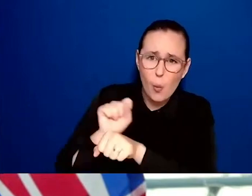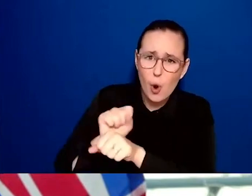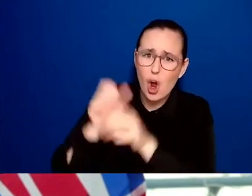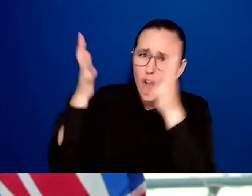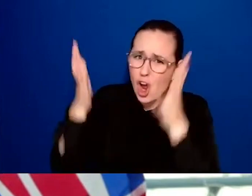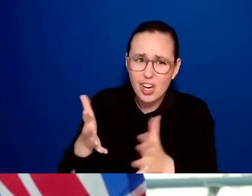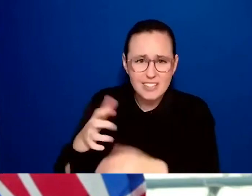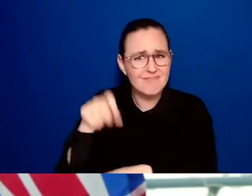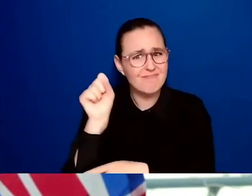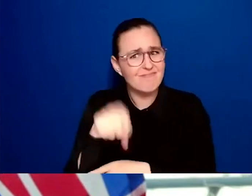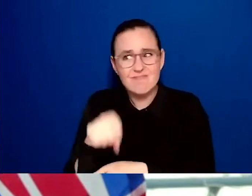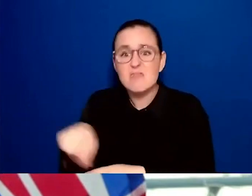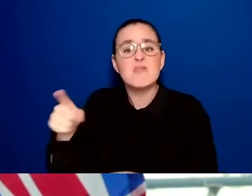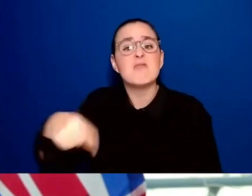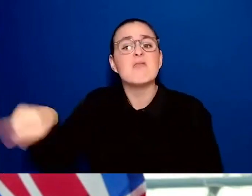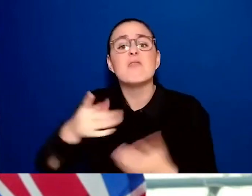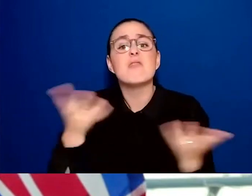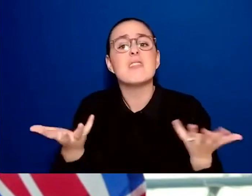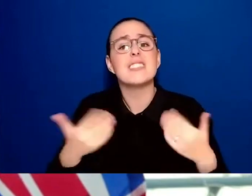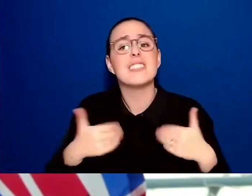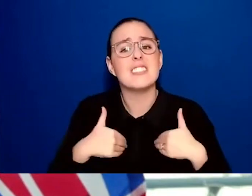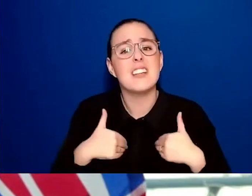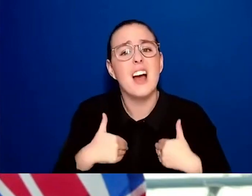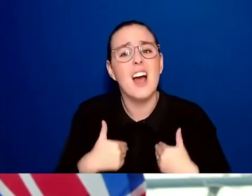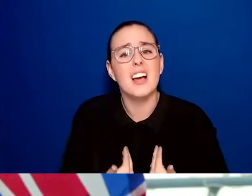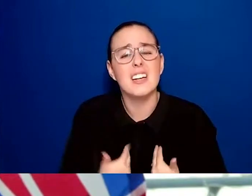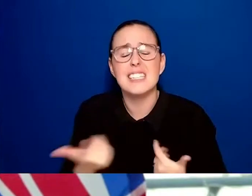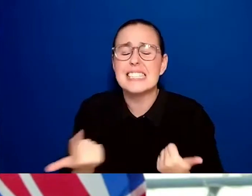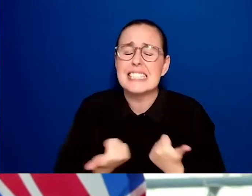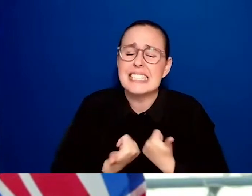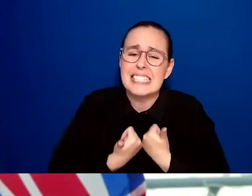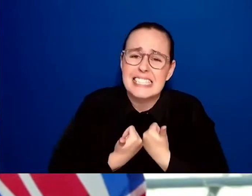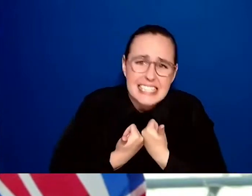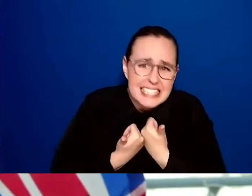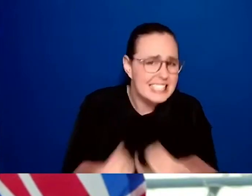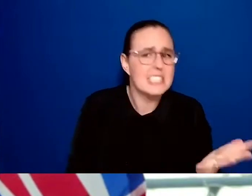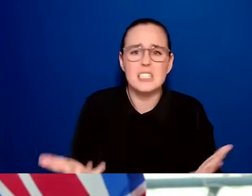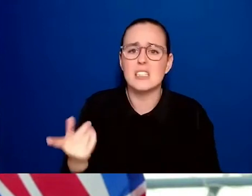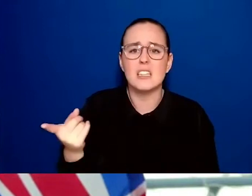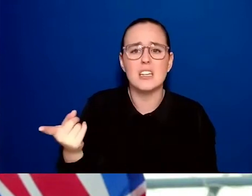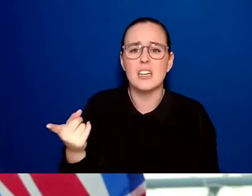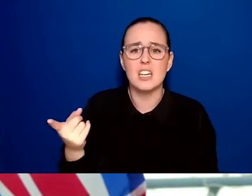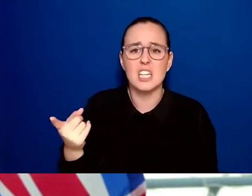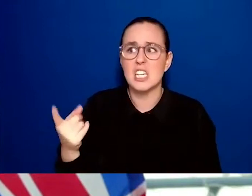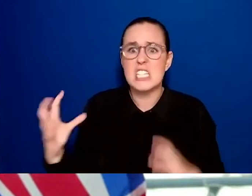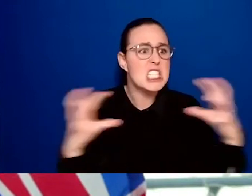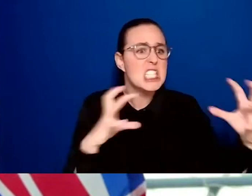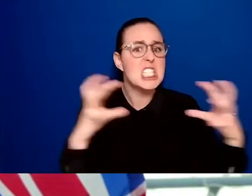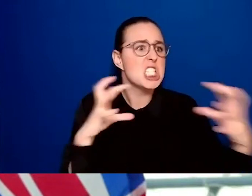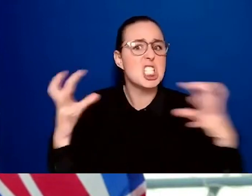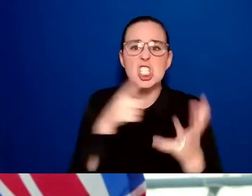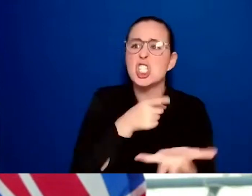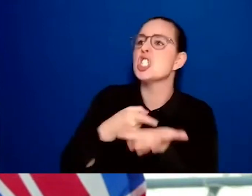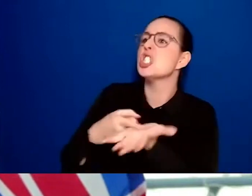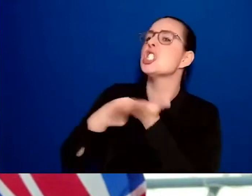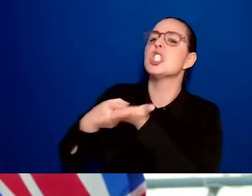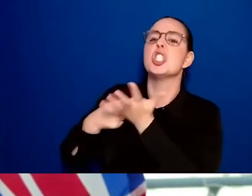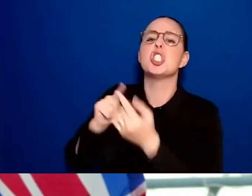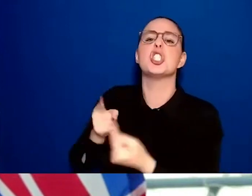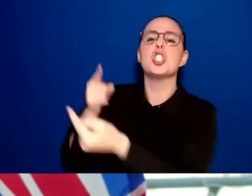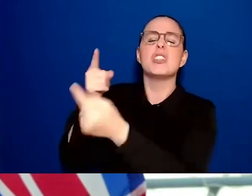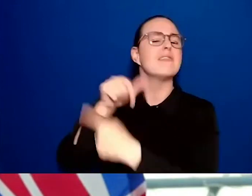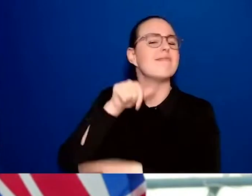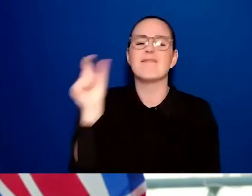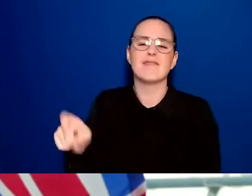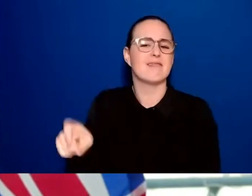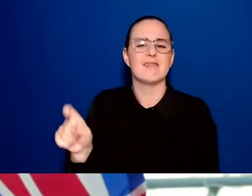tirelessly regardless of that. We must all come together to show our respect and caring for the